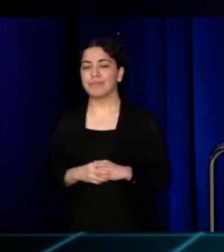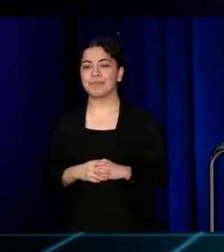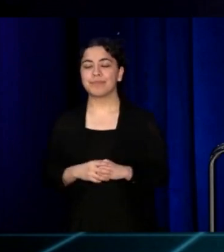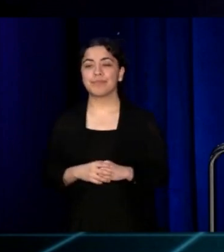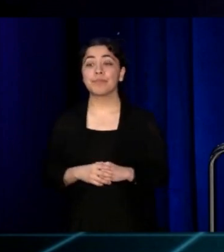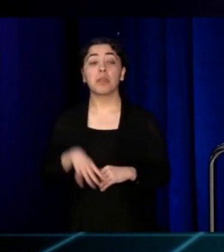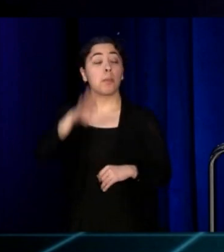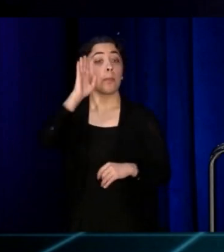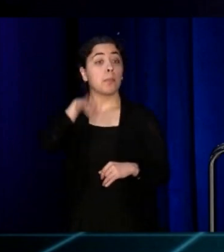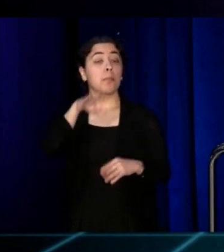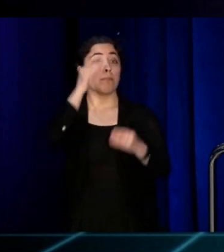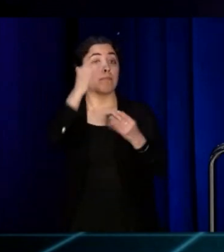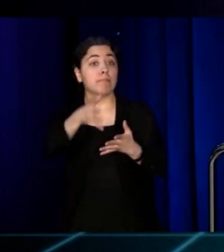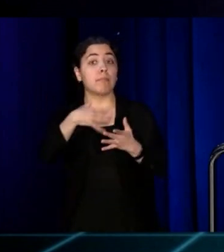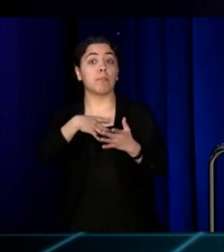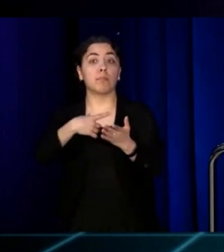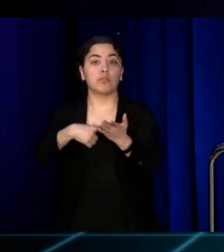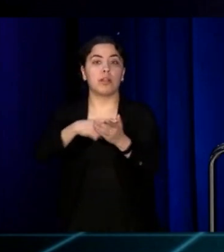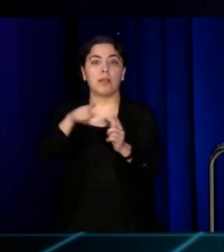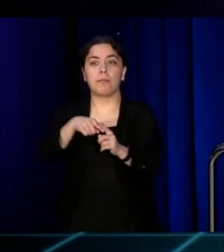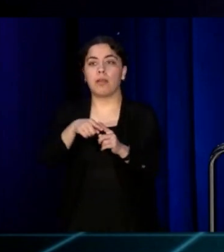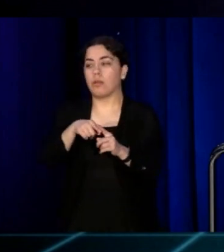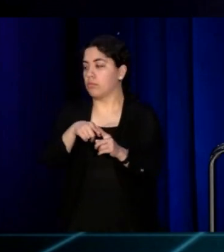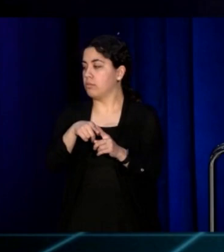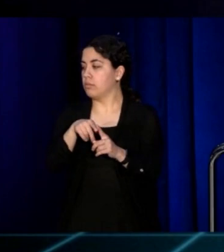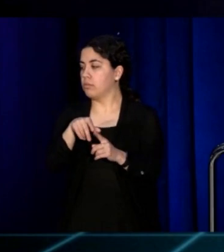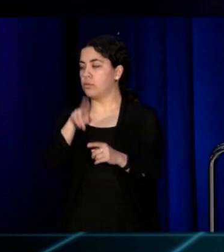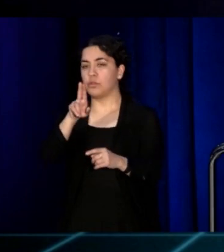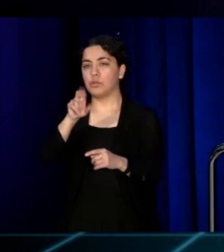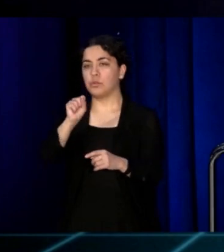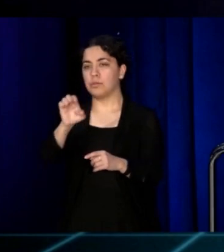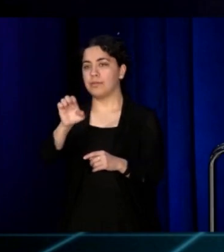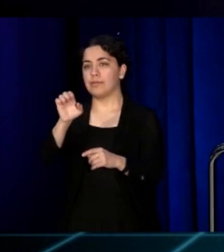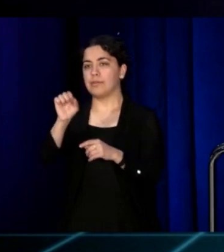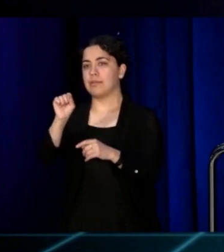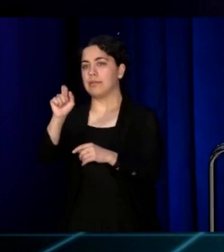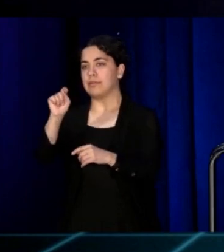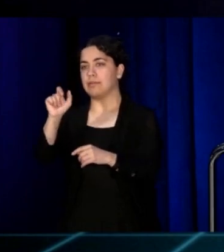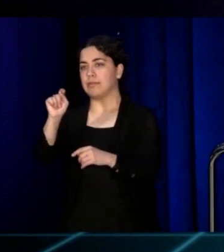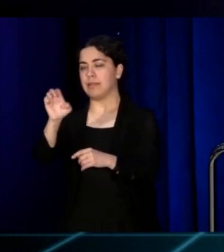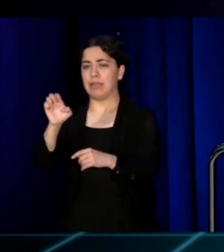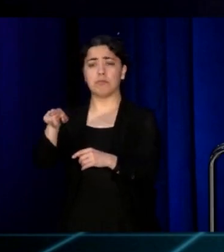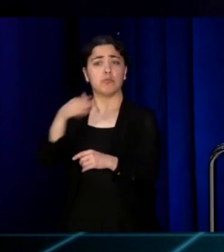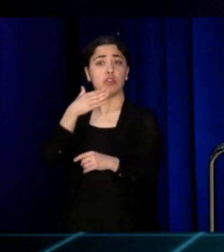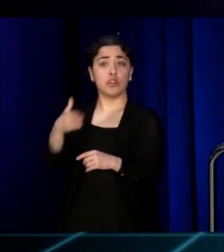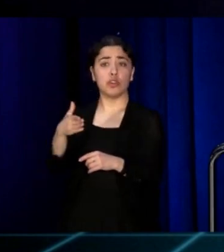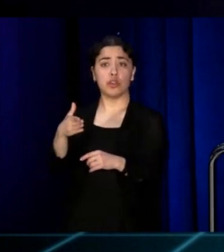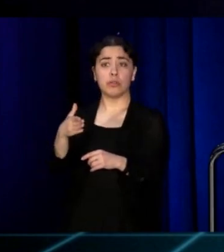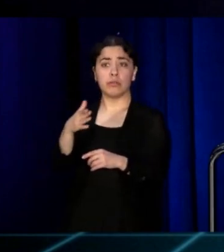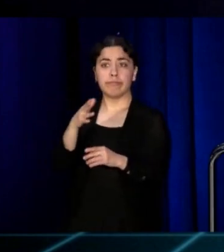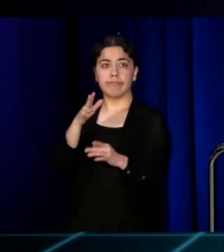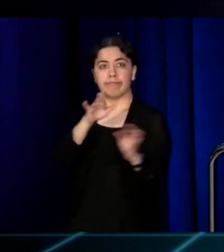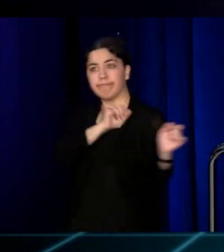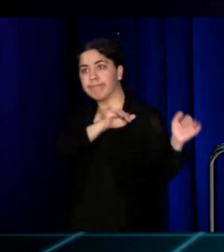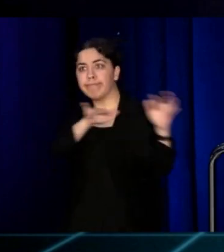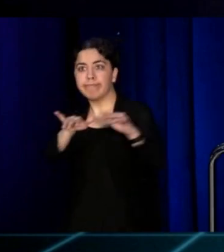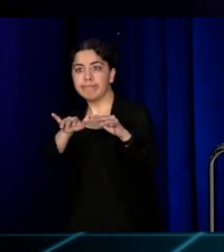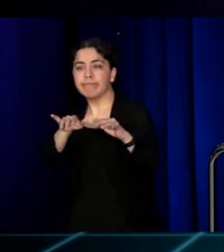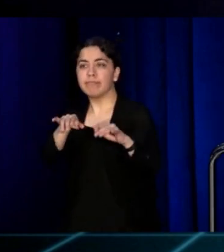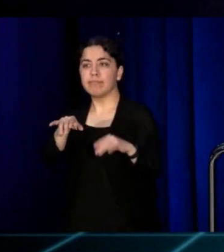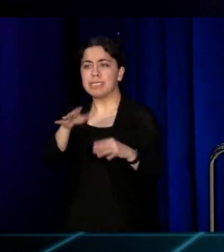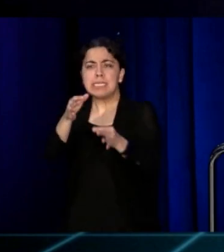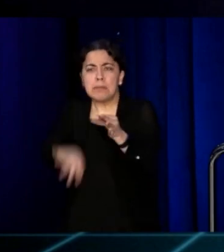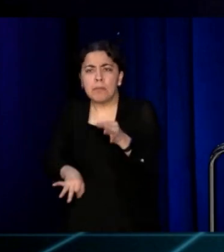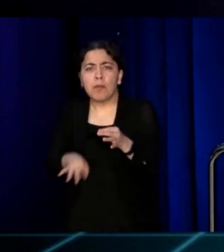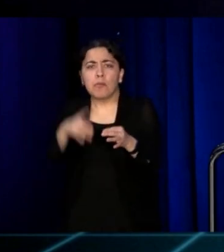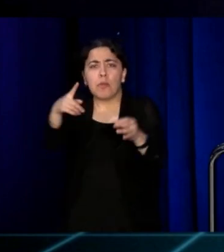But you know what? Let me talk about useState a little bit. It's just a really good hook, and it's really simple if you need to. Look at this. One